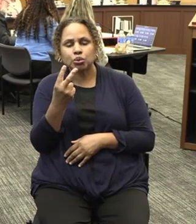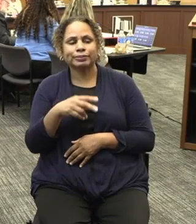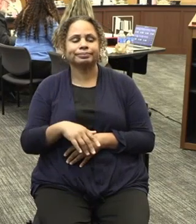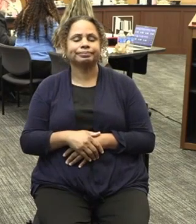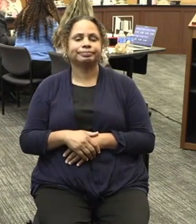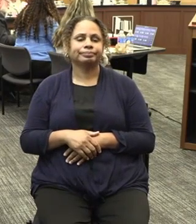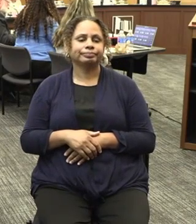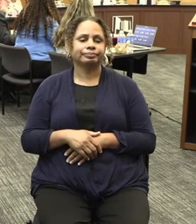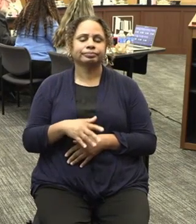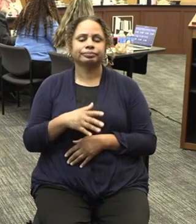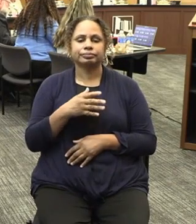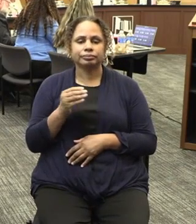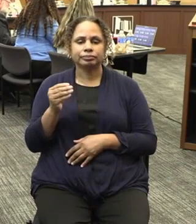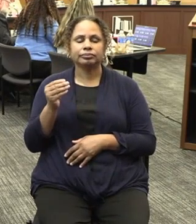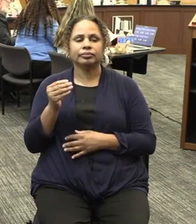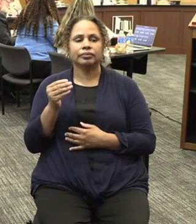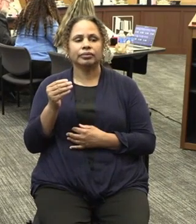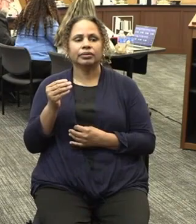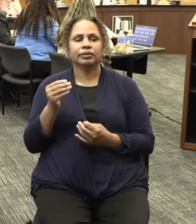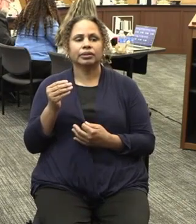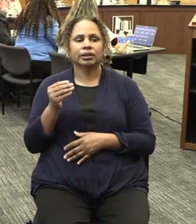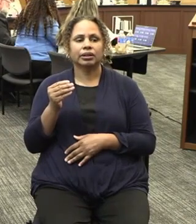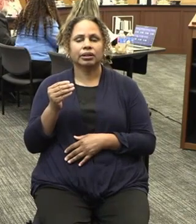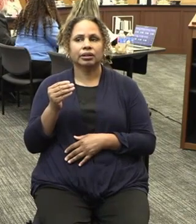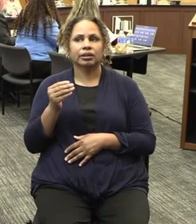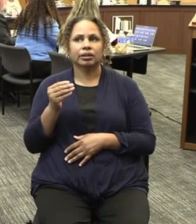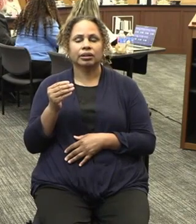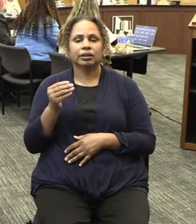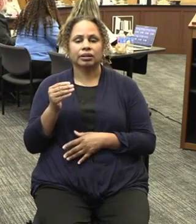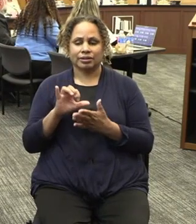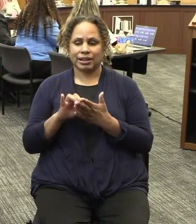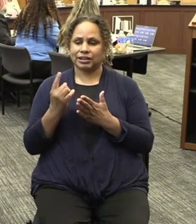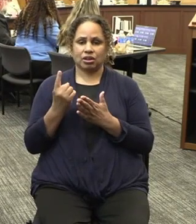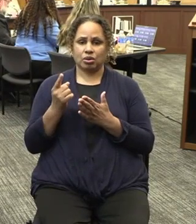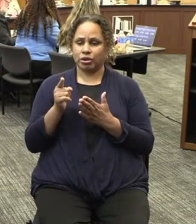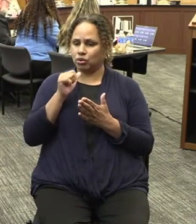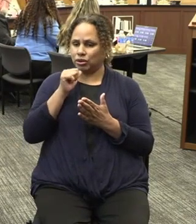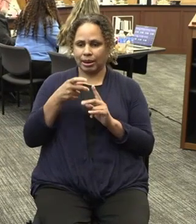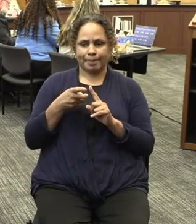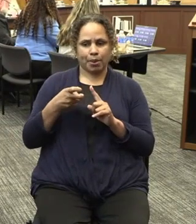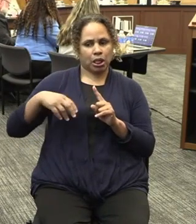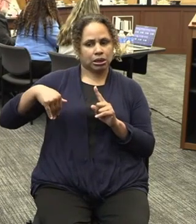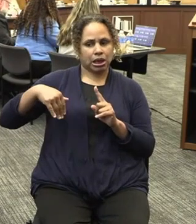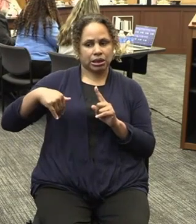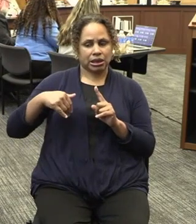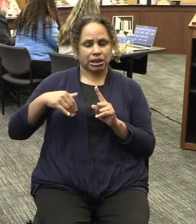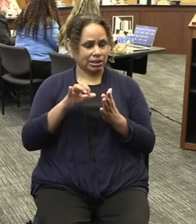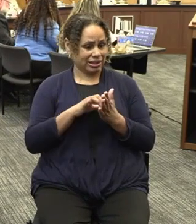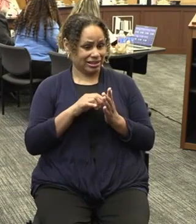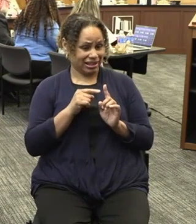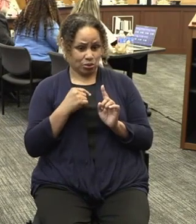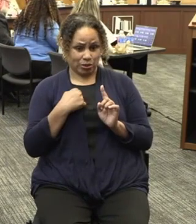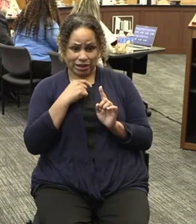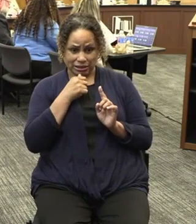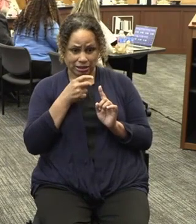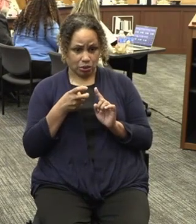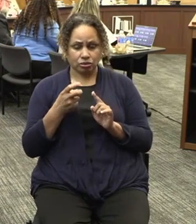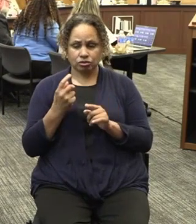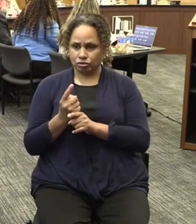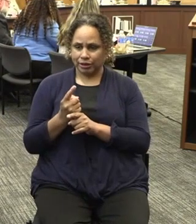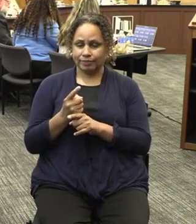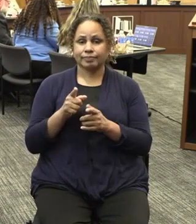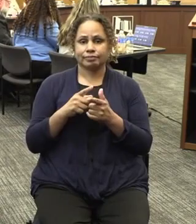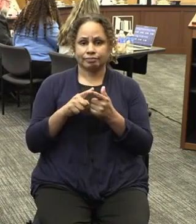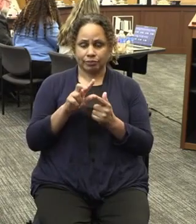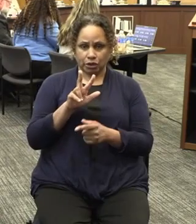What? and it's, that's the only one you didn't pull. That's the And, only one I didn't, yeah. right. And then just